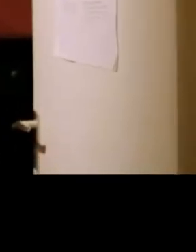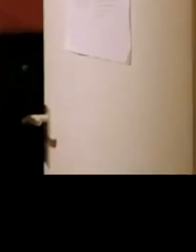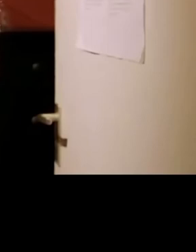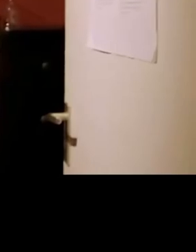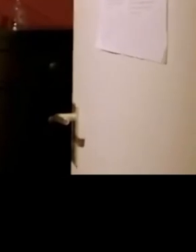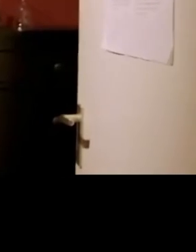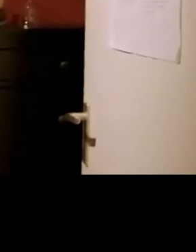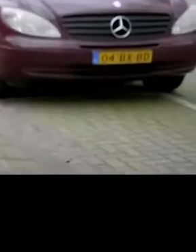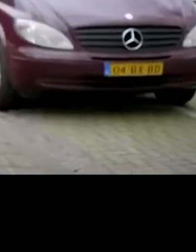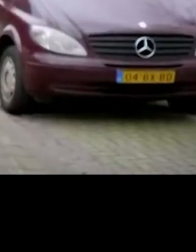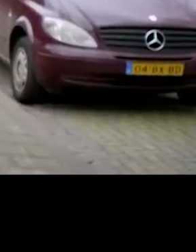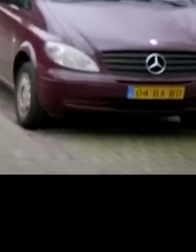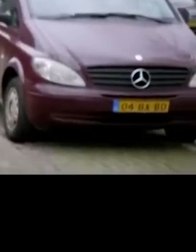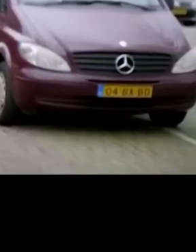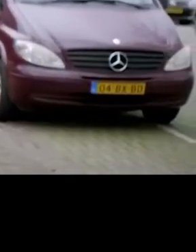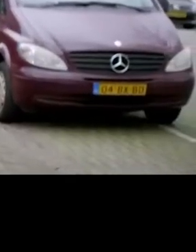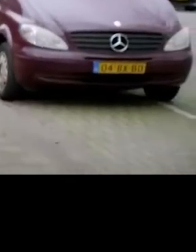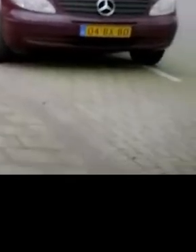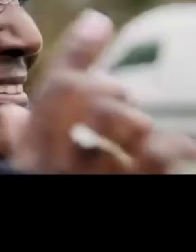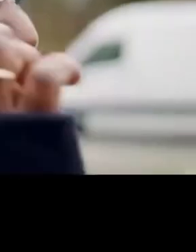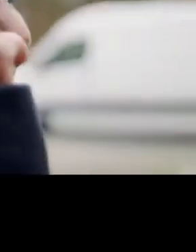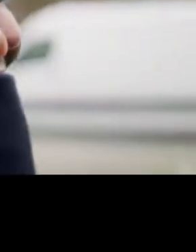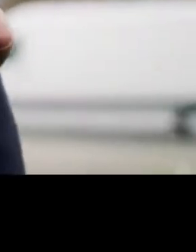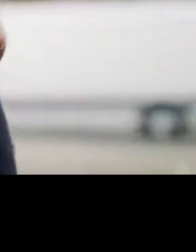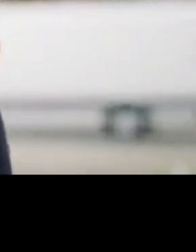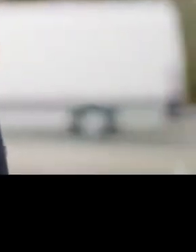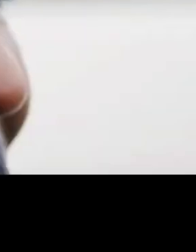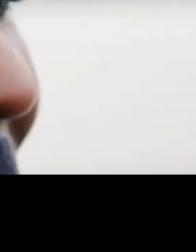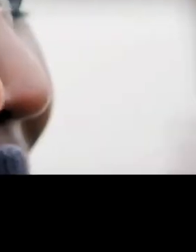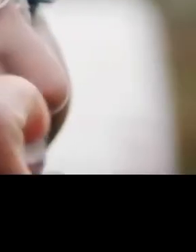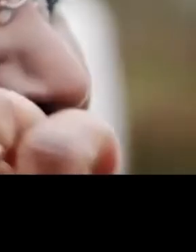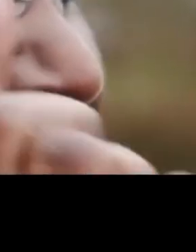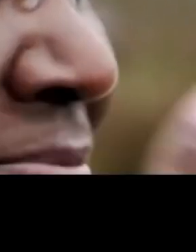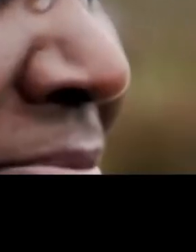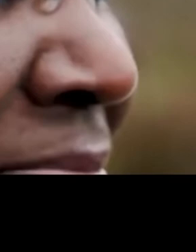the streets without any worry.